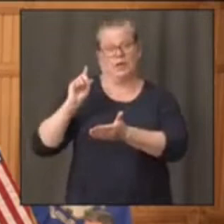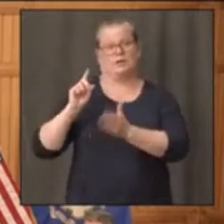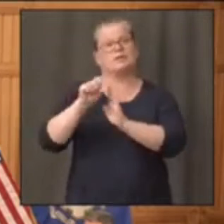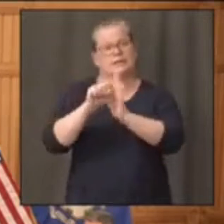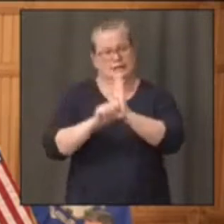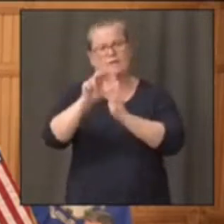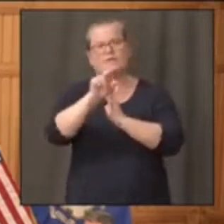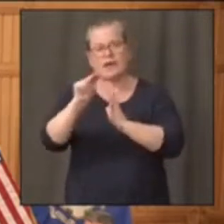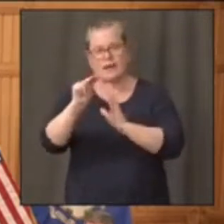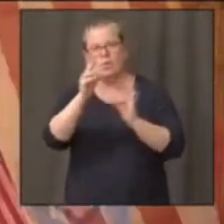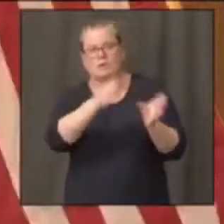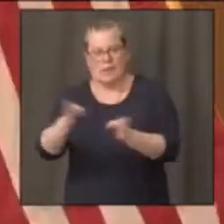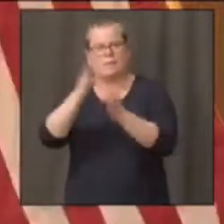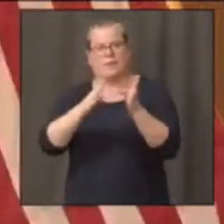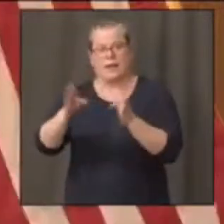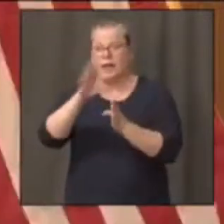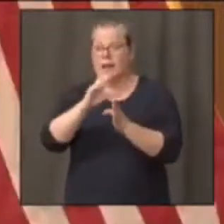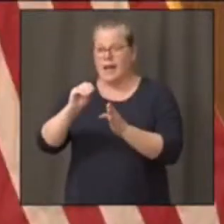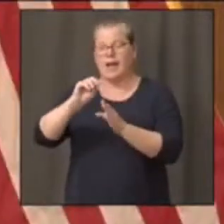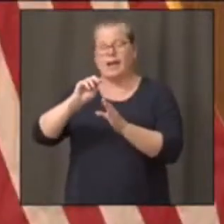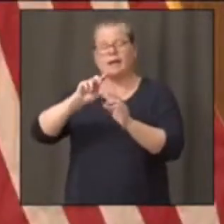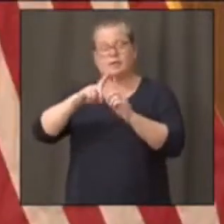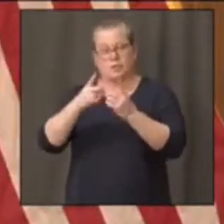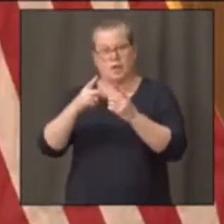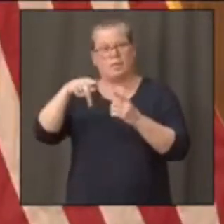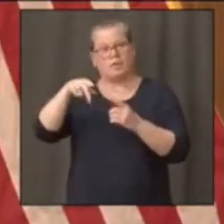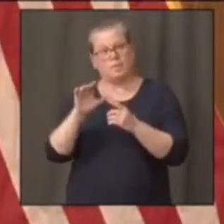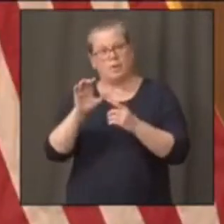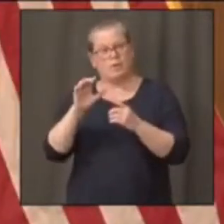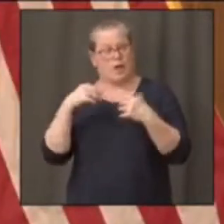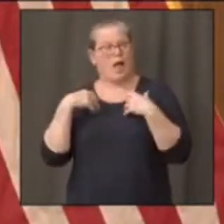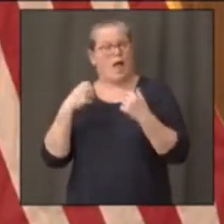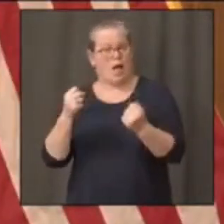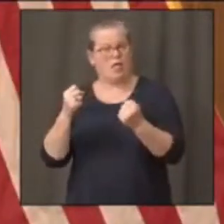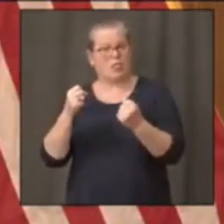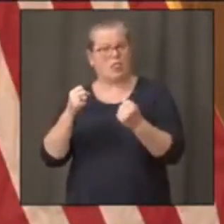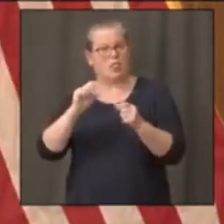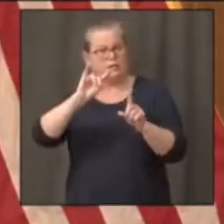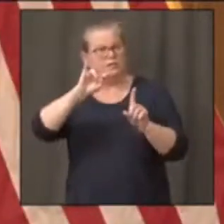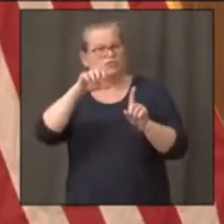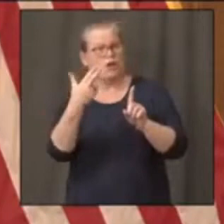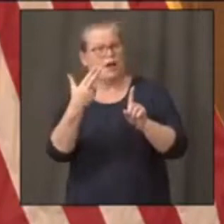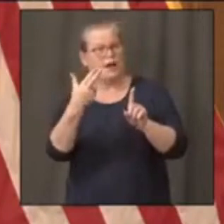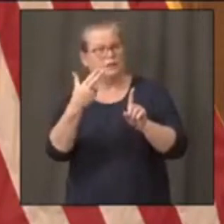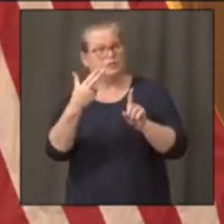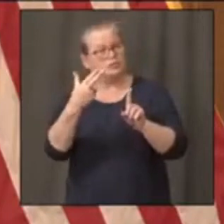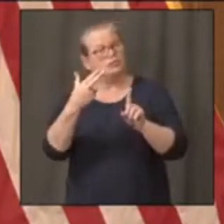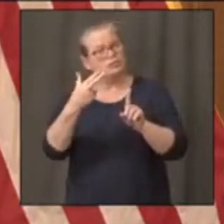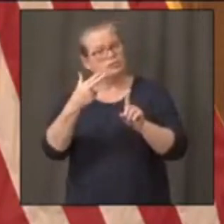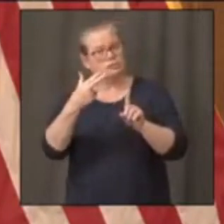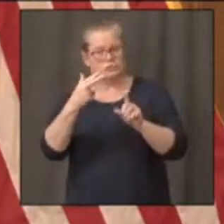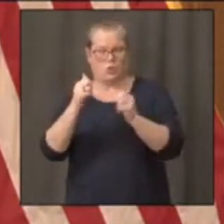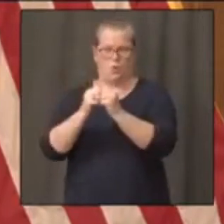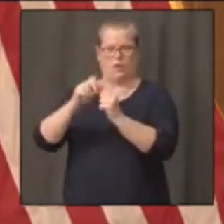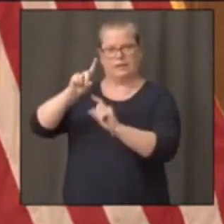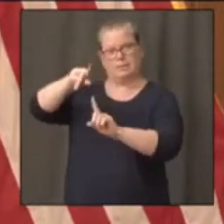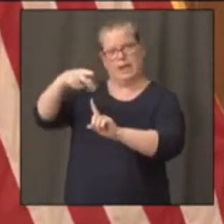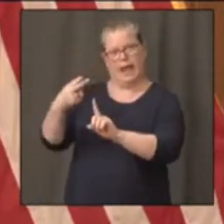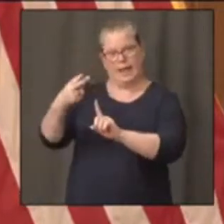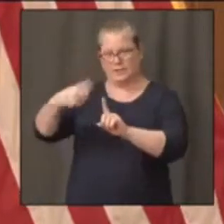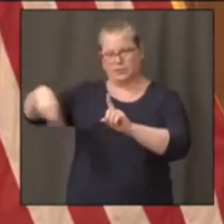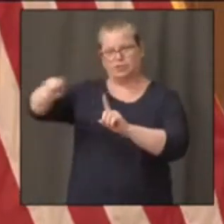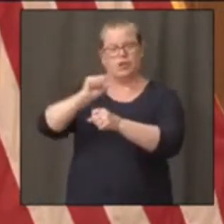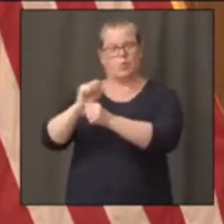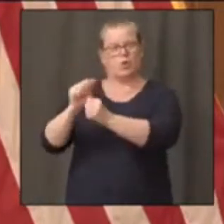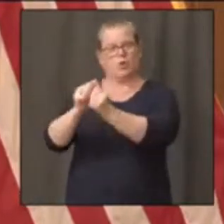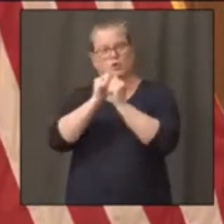tasked the Department of Public Health, led by Josh Jabal, to come up with not only the strategy but the implementation plan, and that's what today's announcement